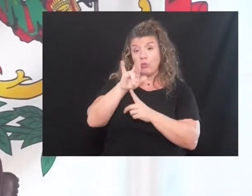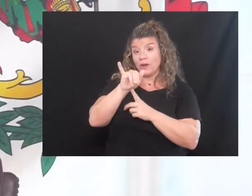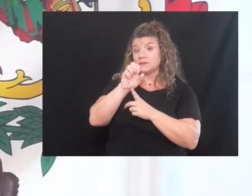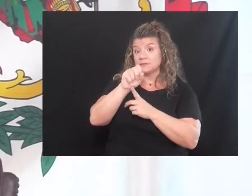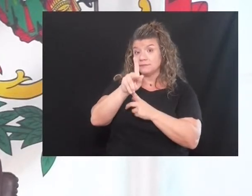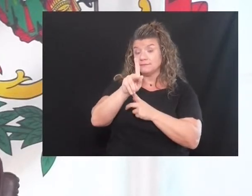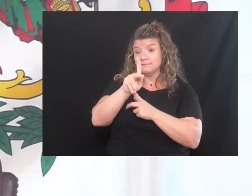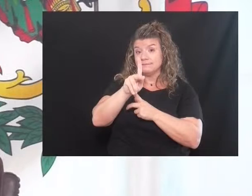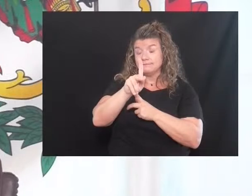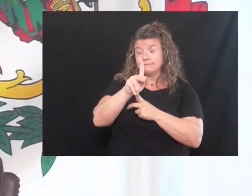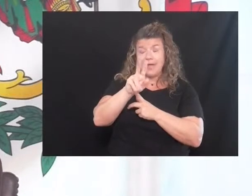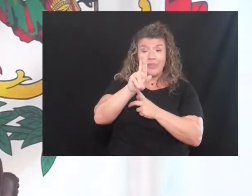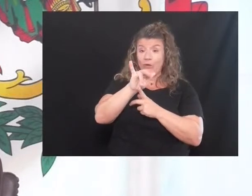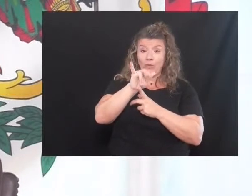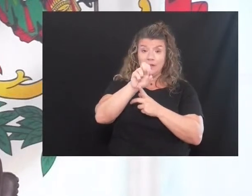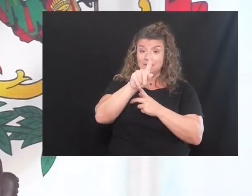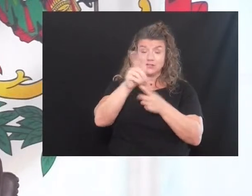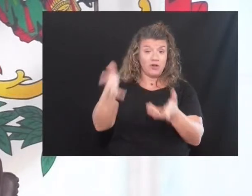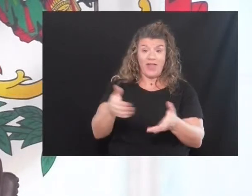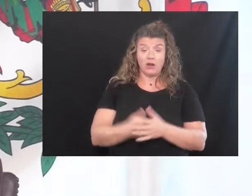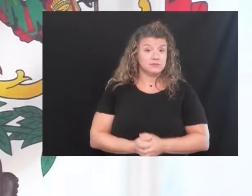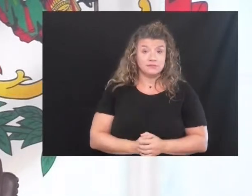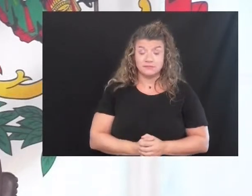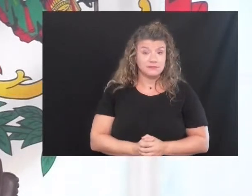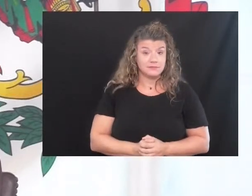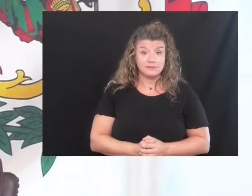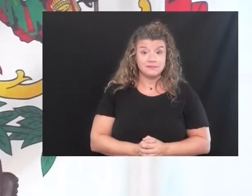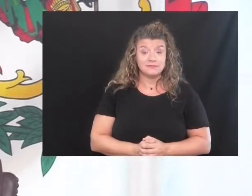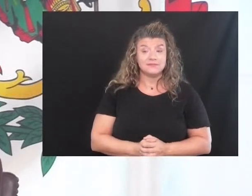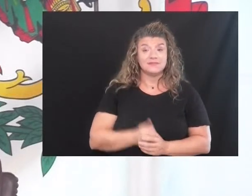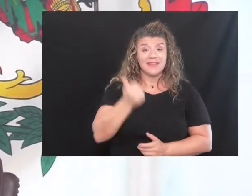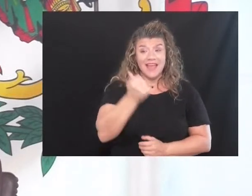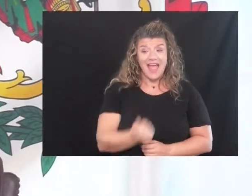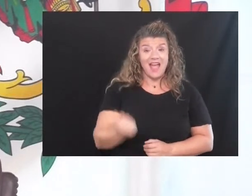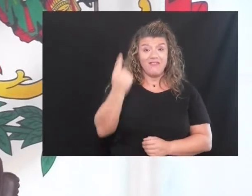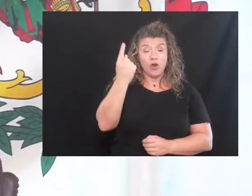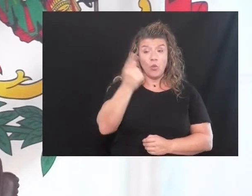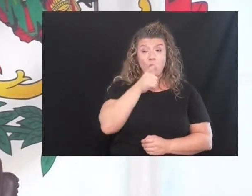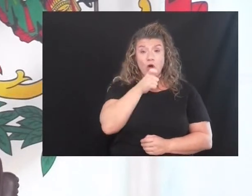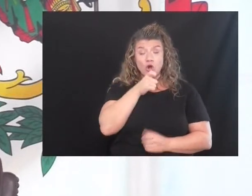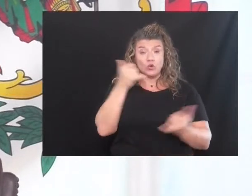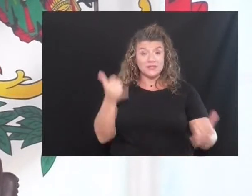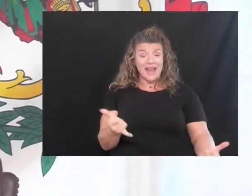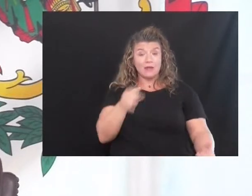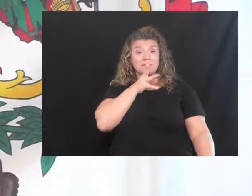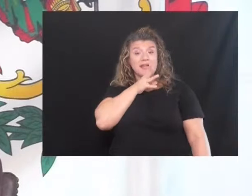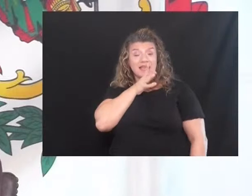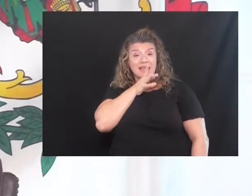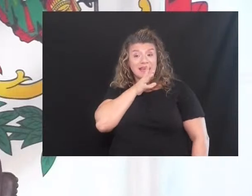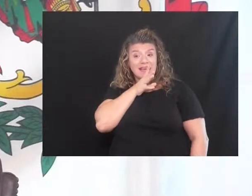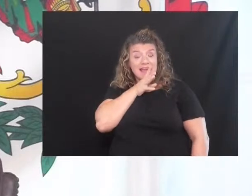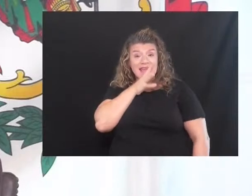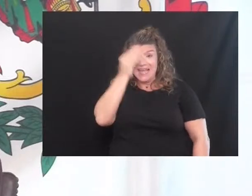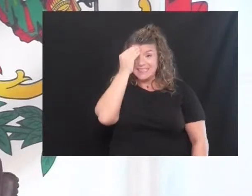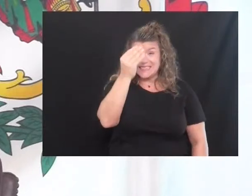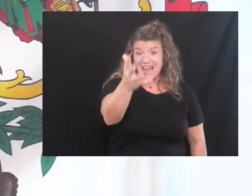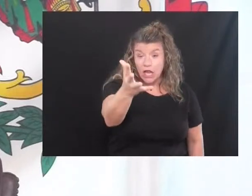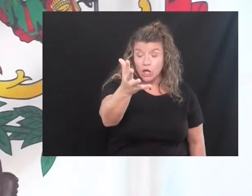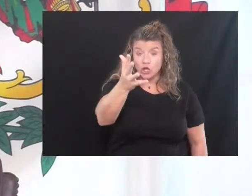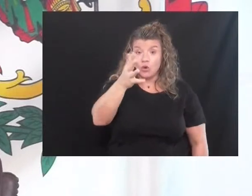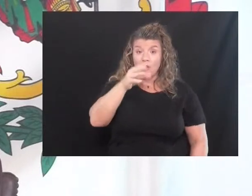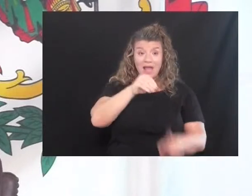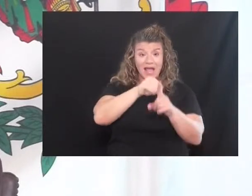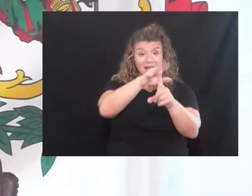are absolutely right in front of you. Everybody that is speaking to you is telling you just how